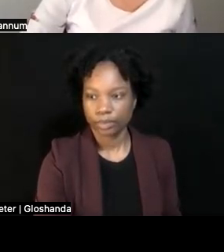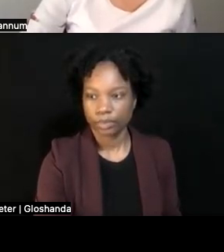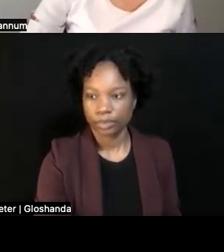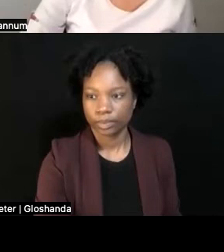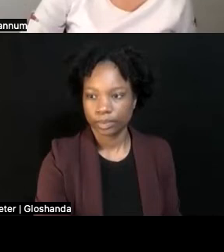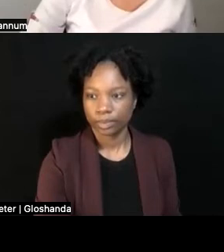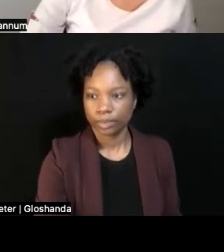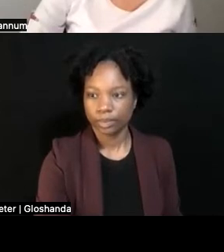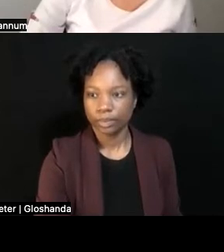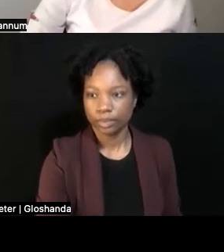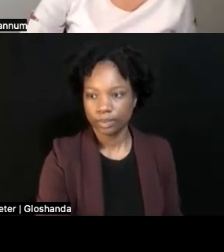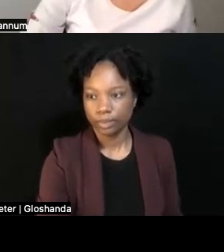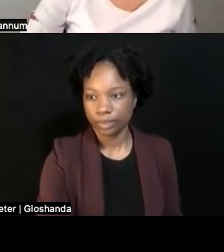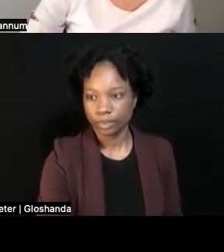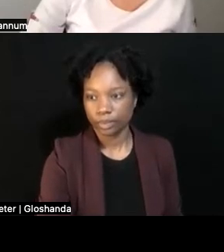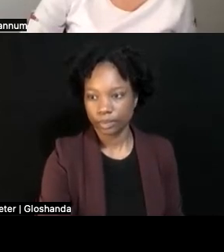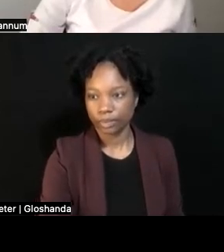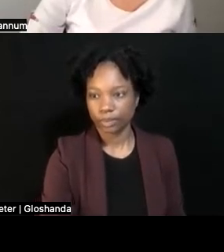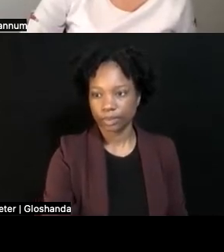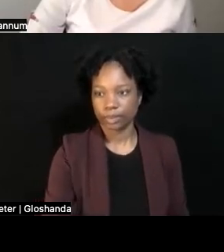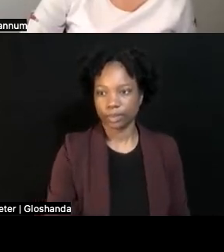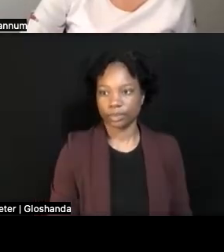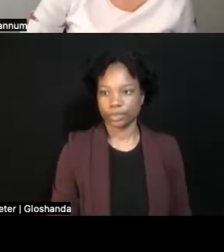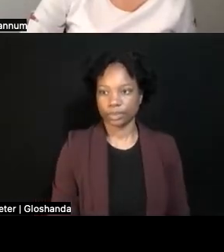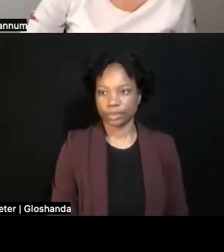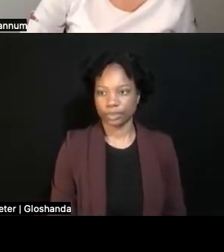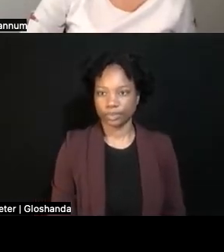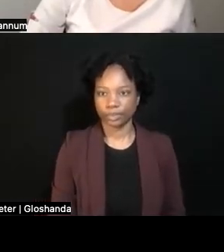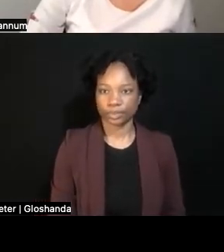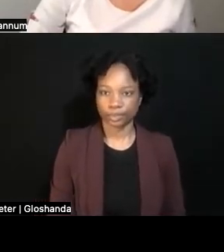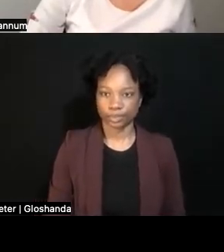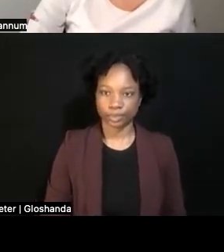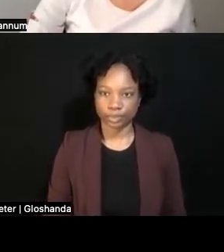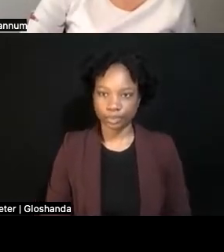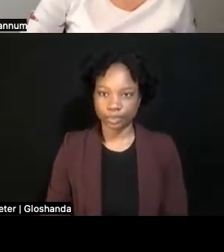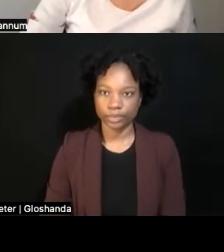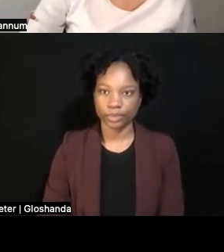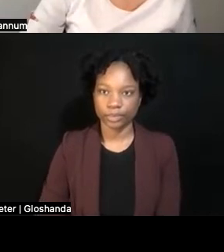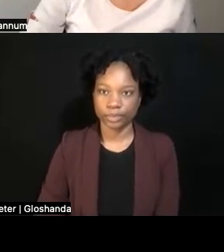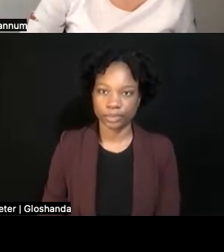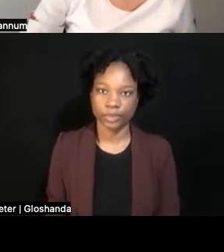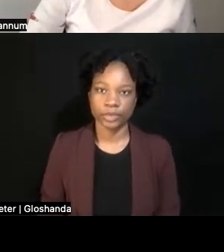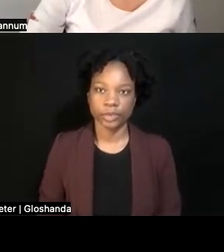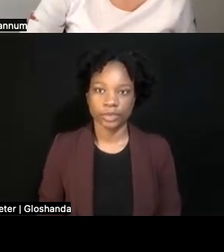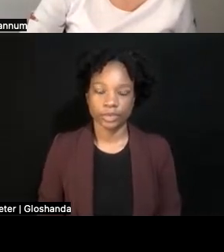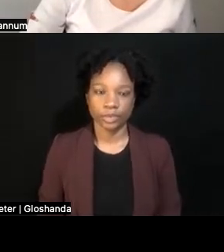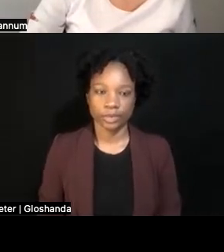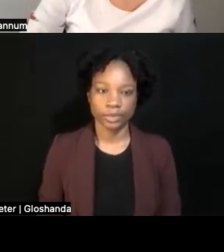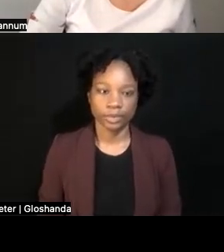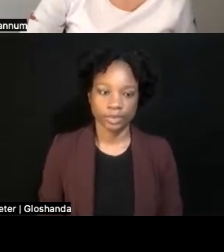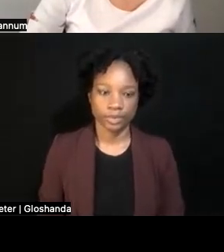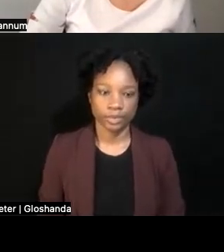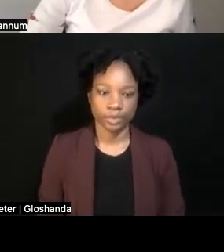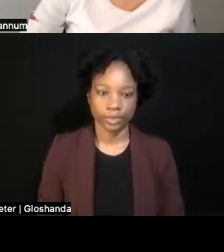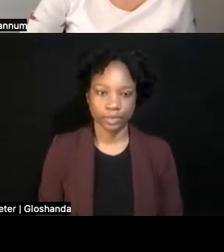that is there and meant to hide the immense power that we have, our connection with lunar cycles, for